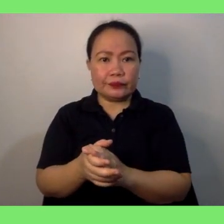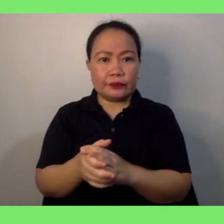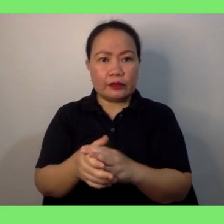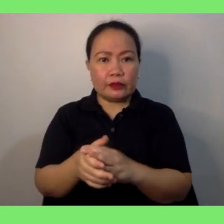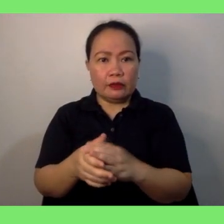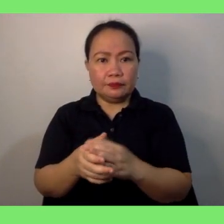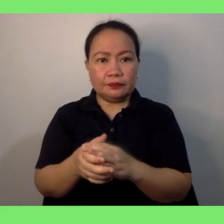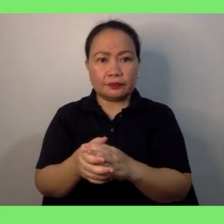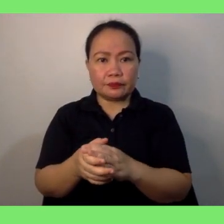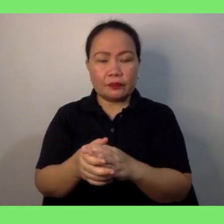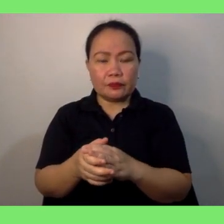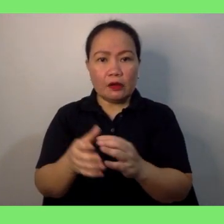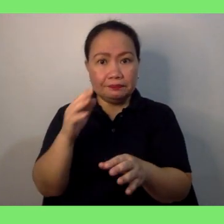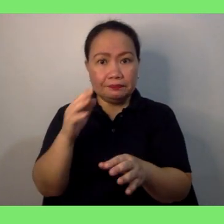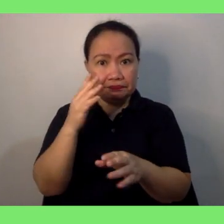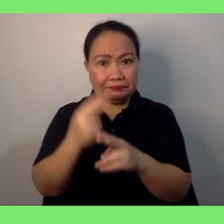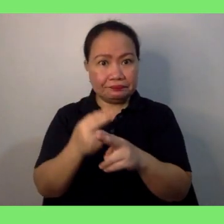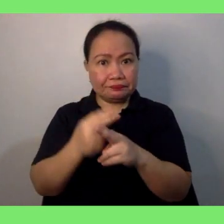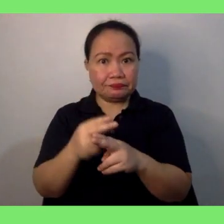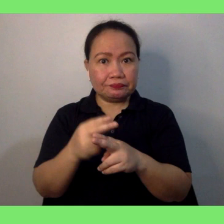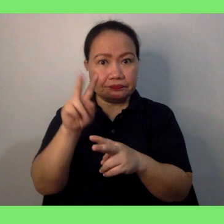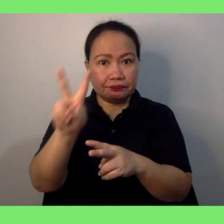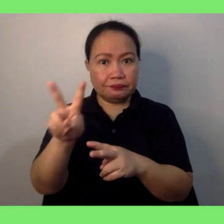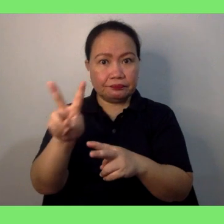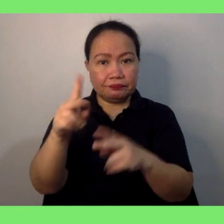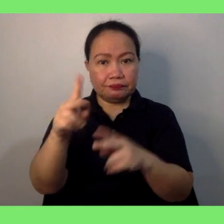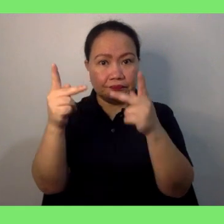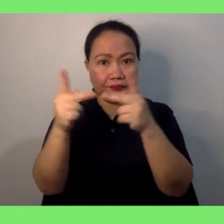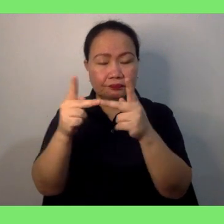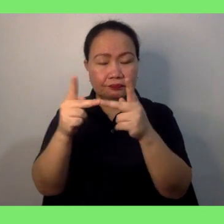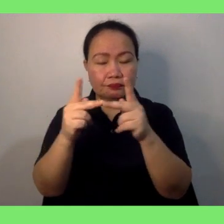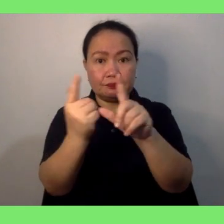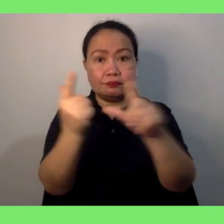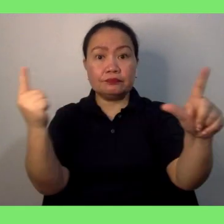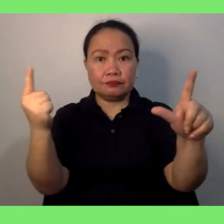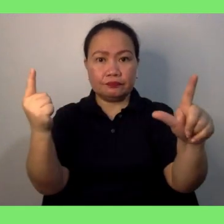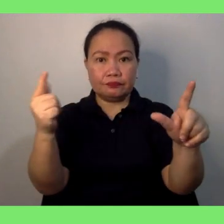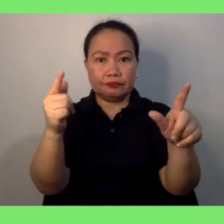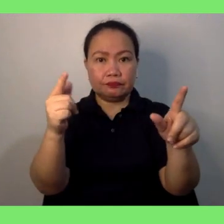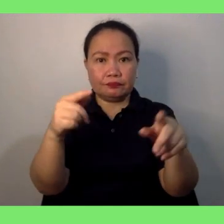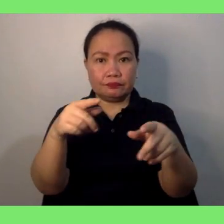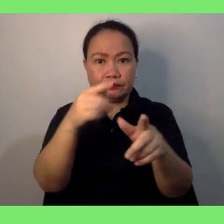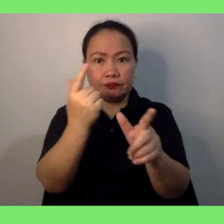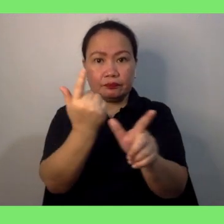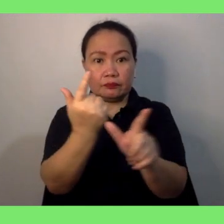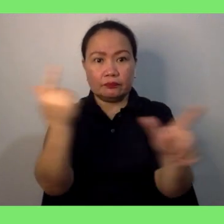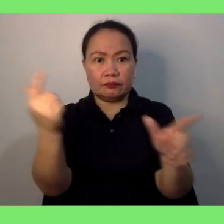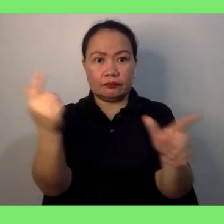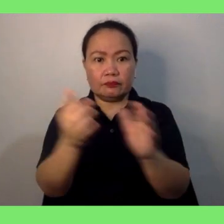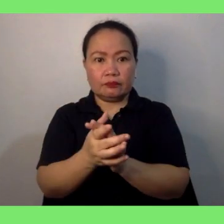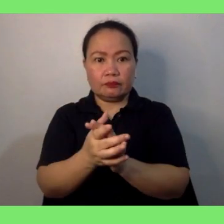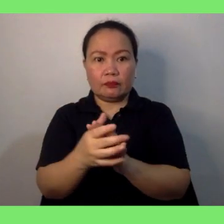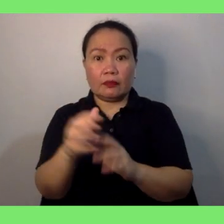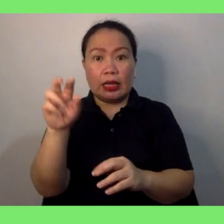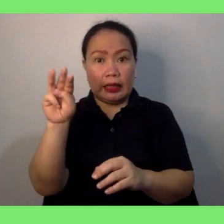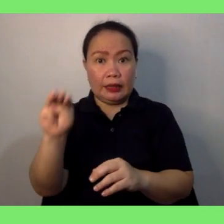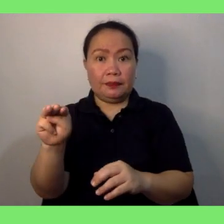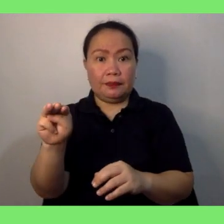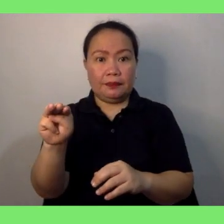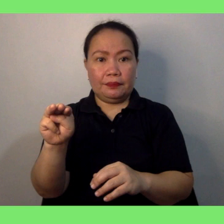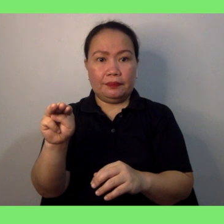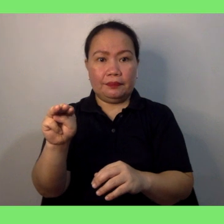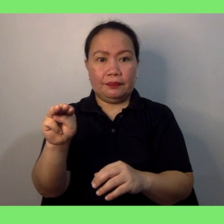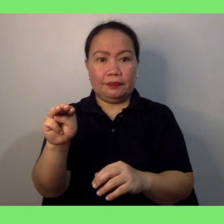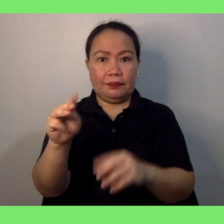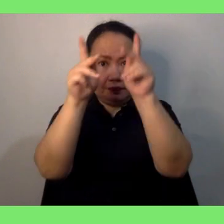of parallel lines? Okay, or two pairs of parallel lines. So, we have line M is parallel to